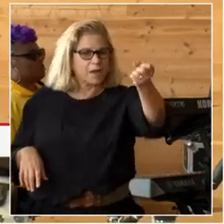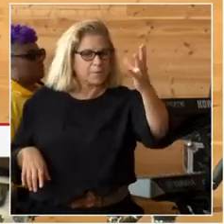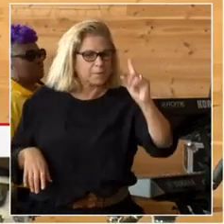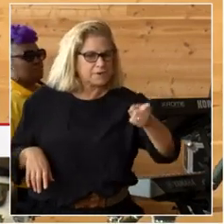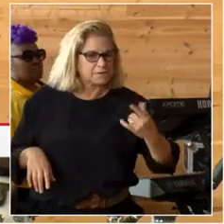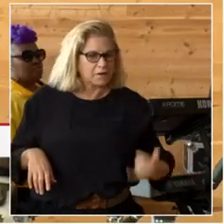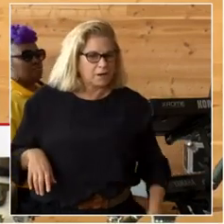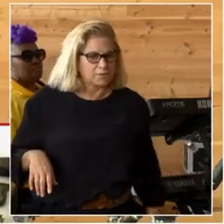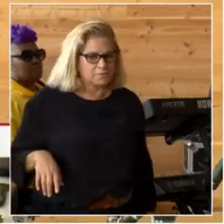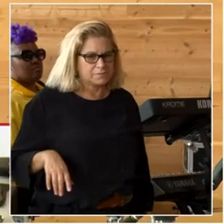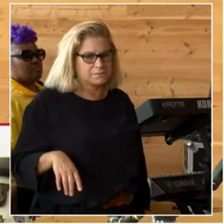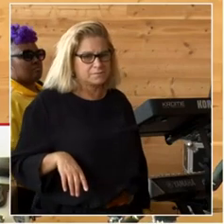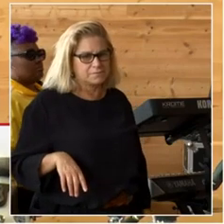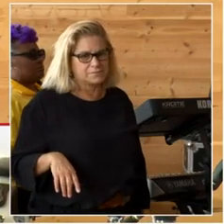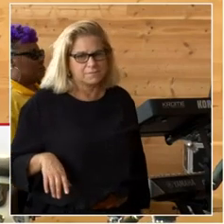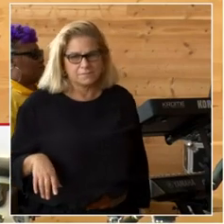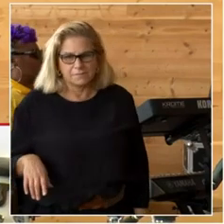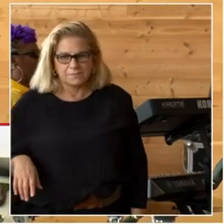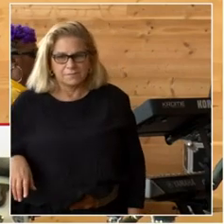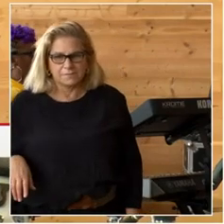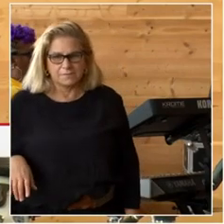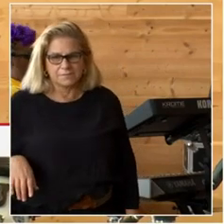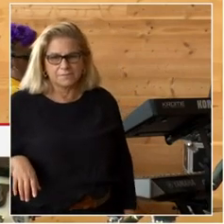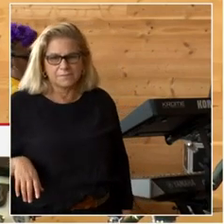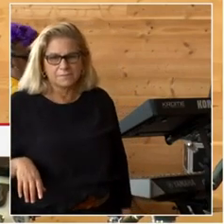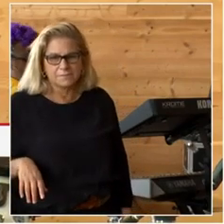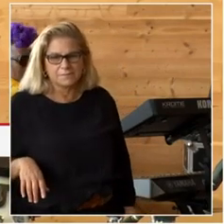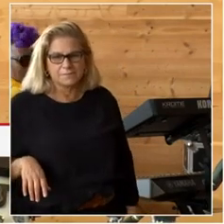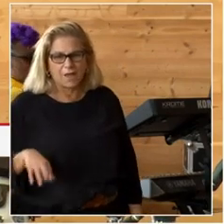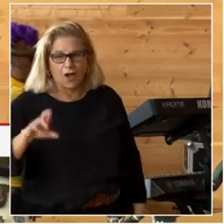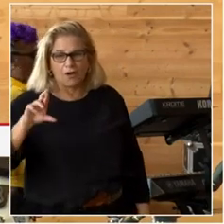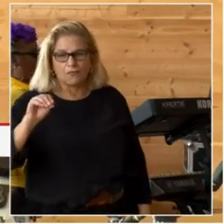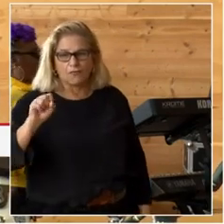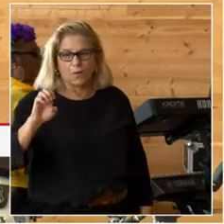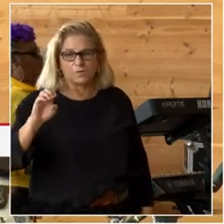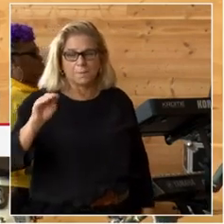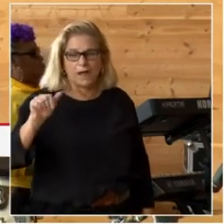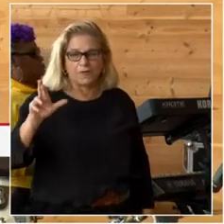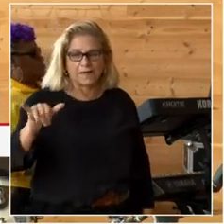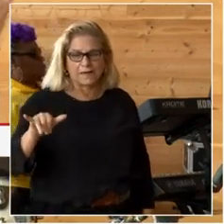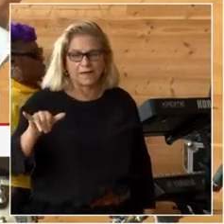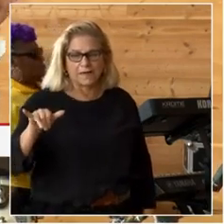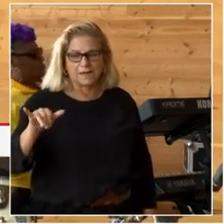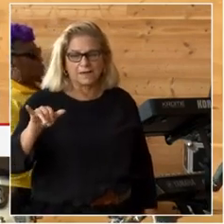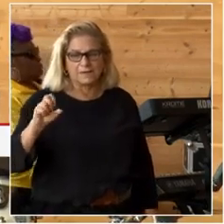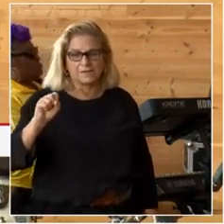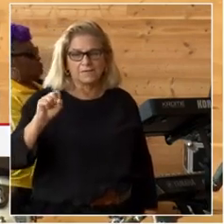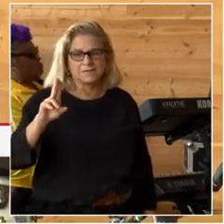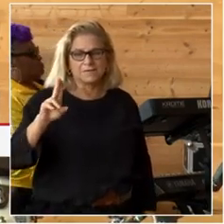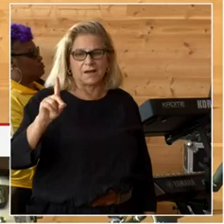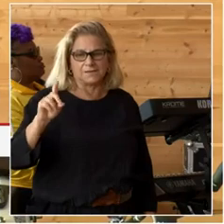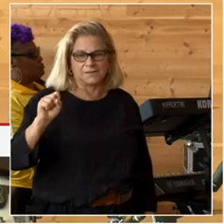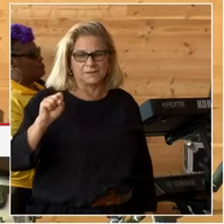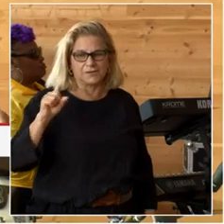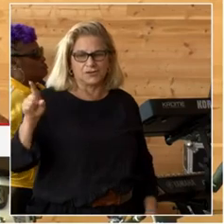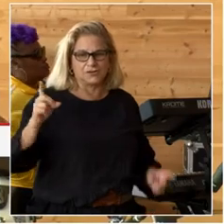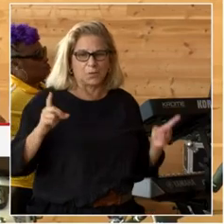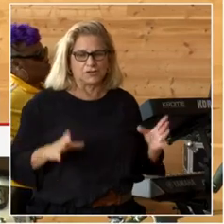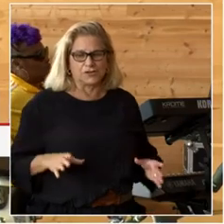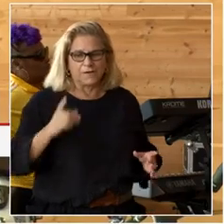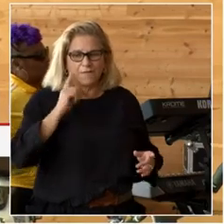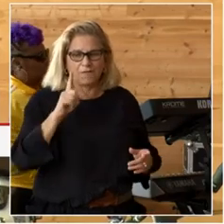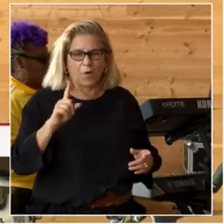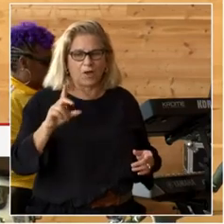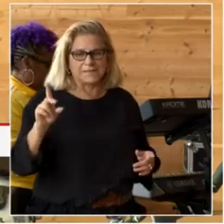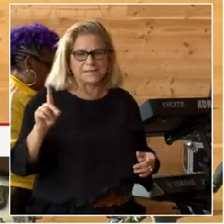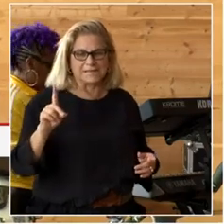As well as Rosemary Suggs, who is here, who is the Deputy Director at DSLBCD. Thank you, Rosemary, for